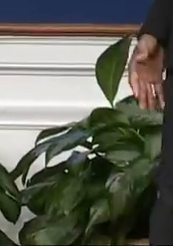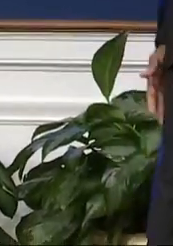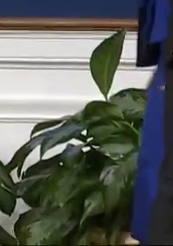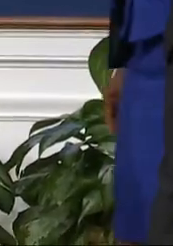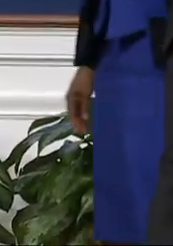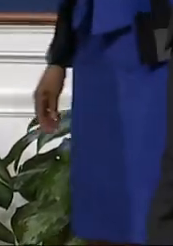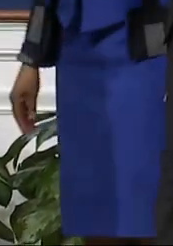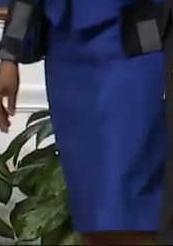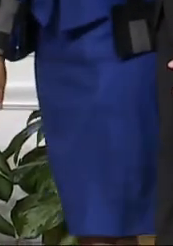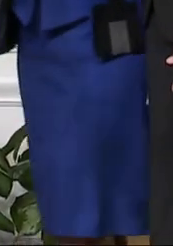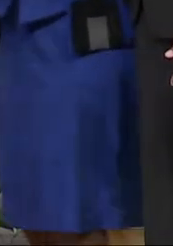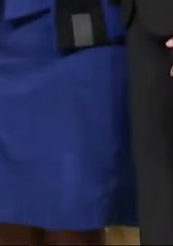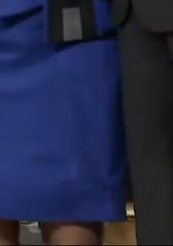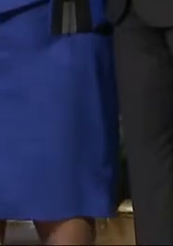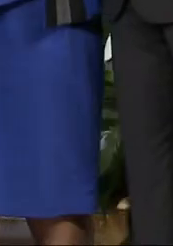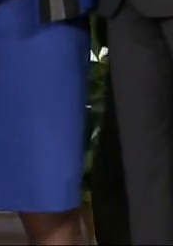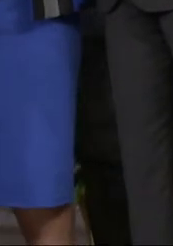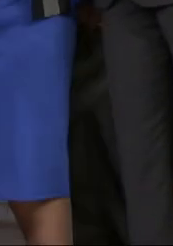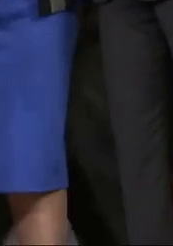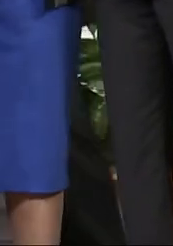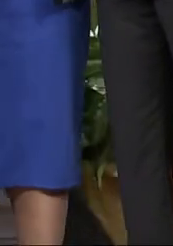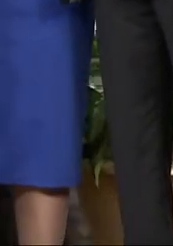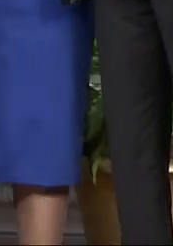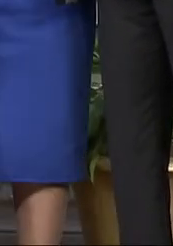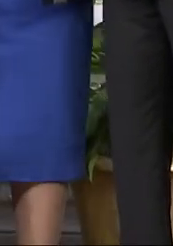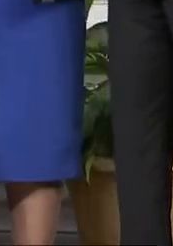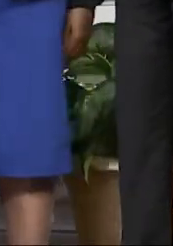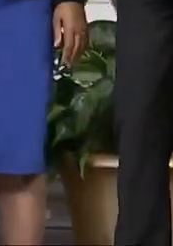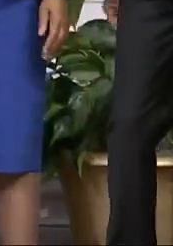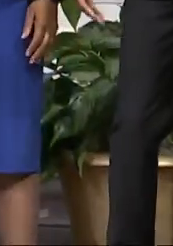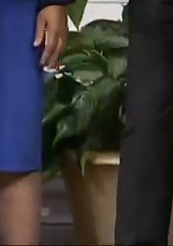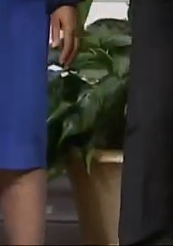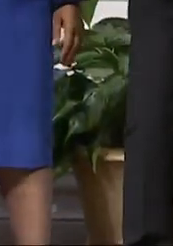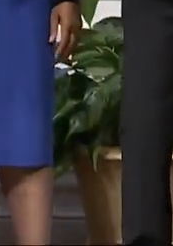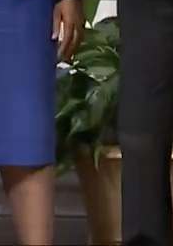Thank you, elders, for your prompt response.